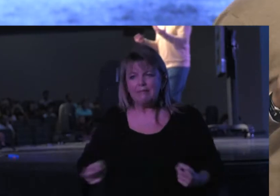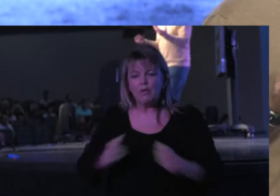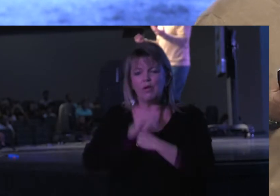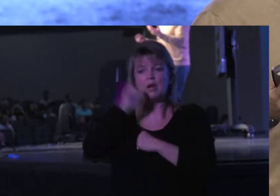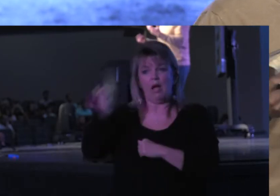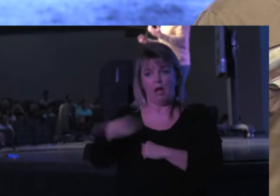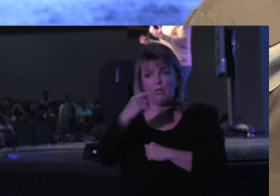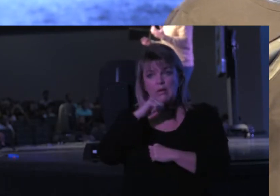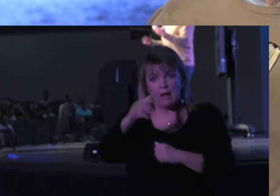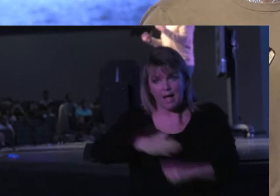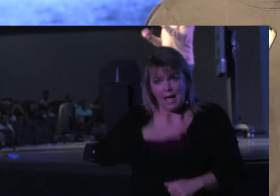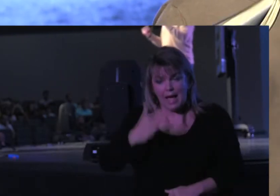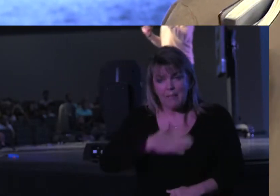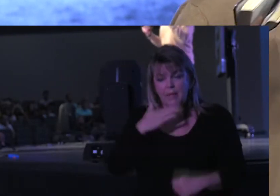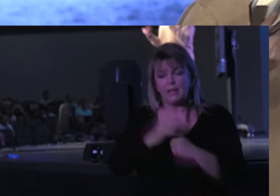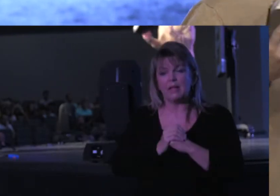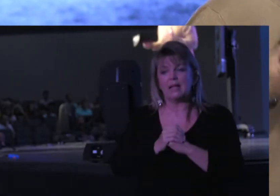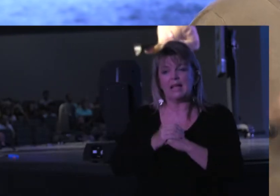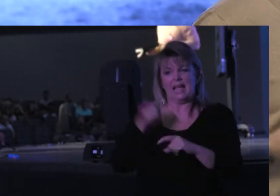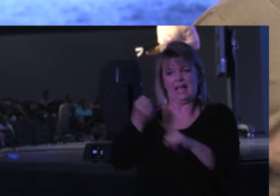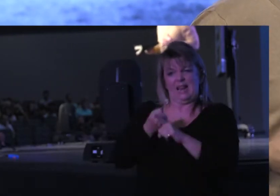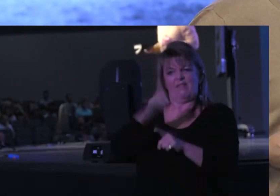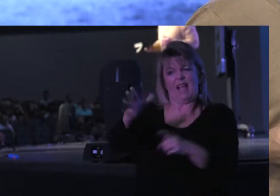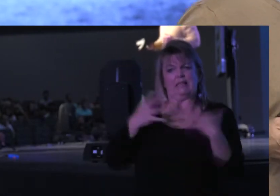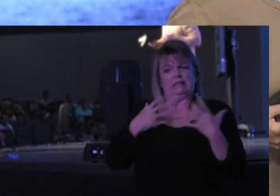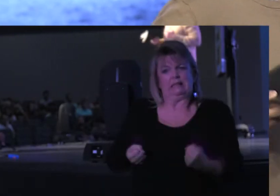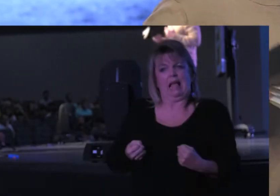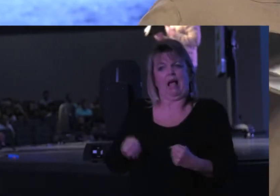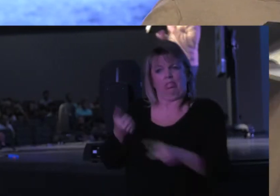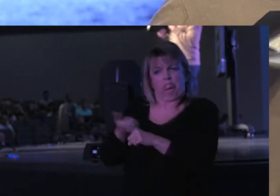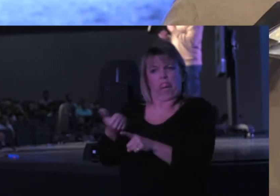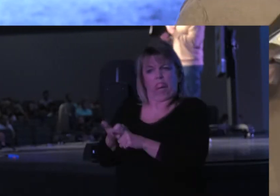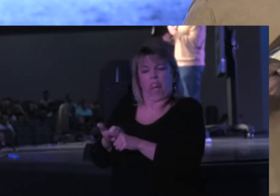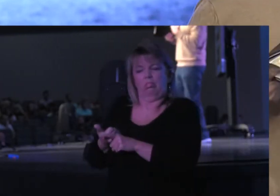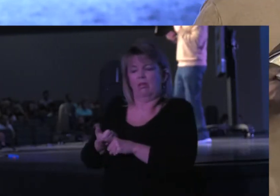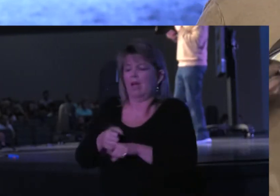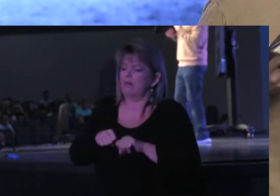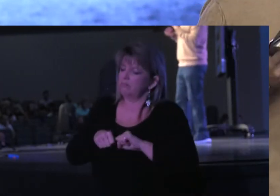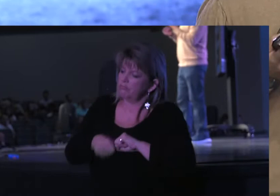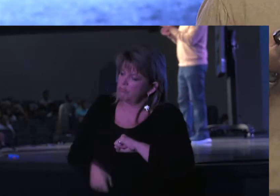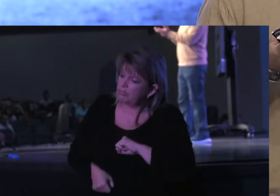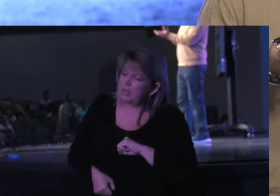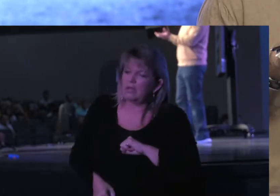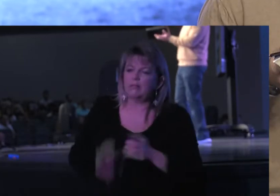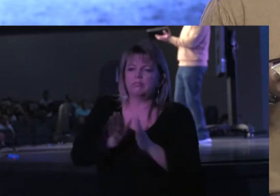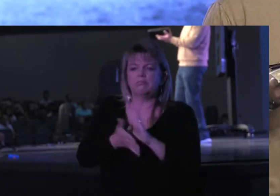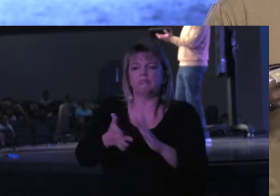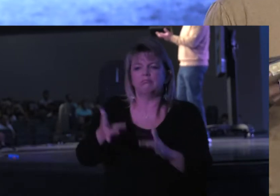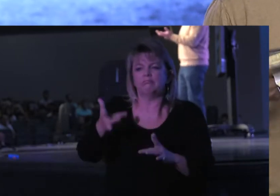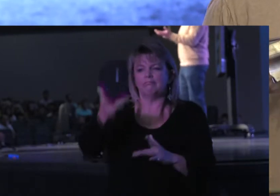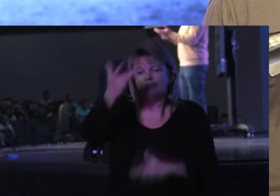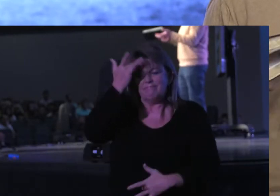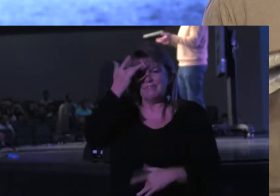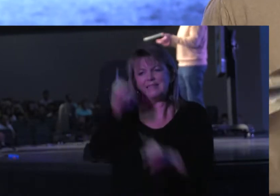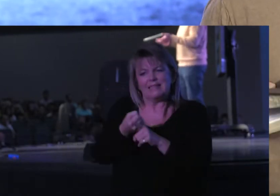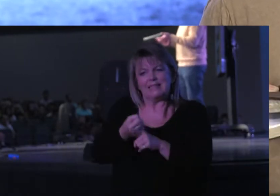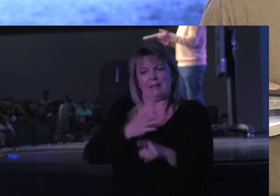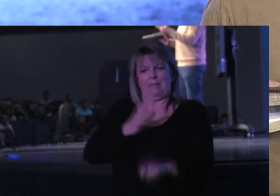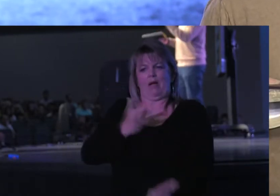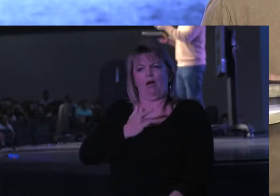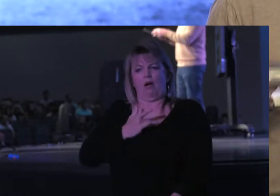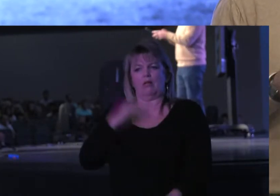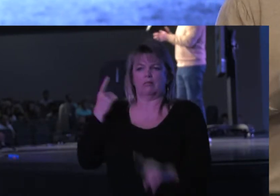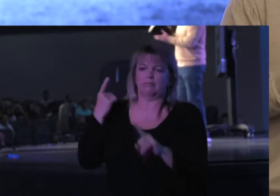is he not happy, it affects his own health. He says, I am grieved and sick in my heart over